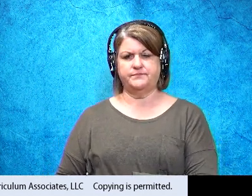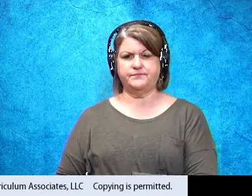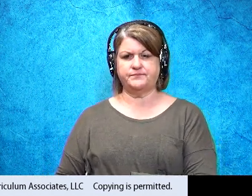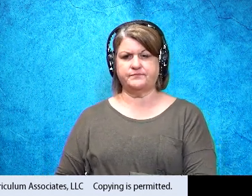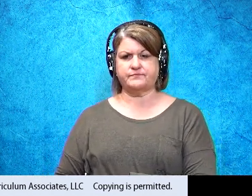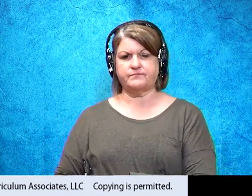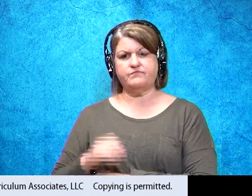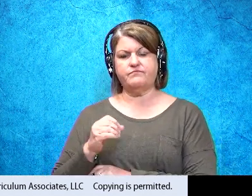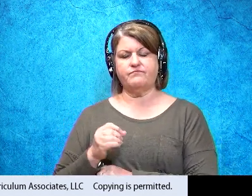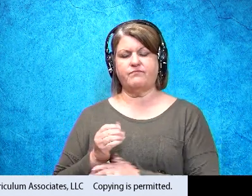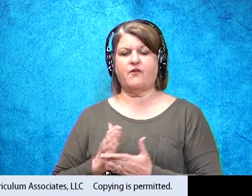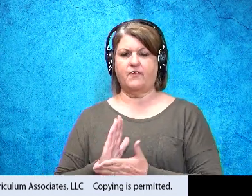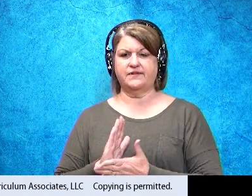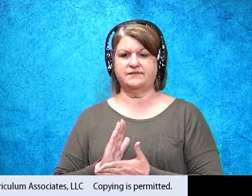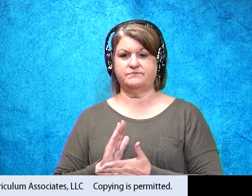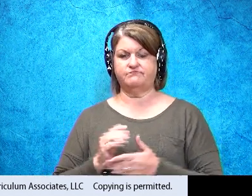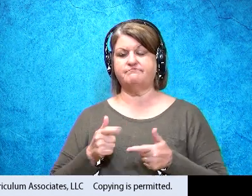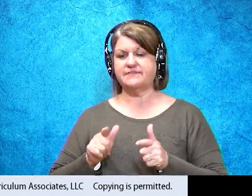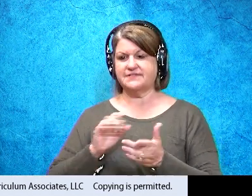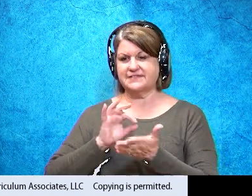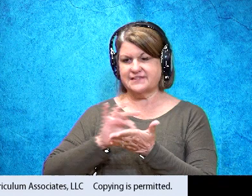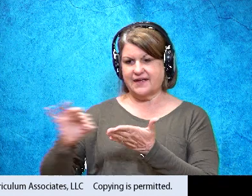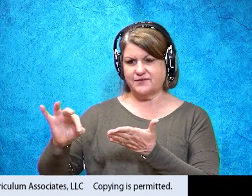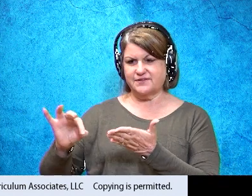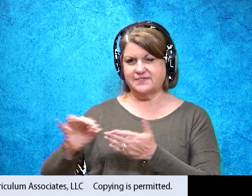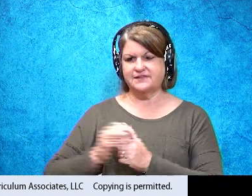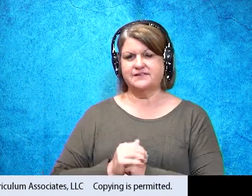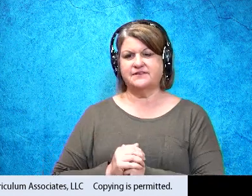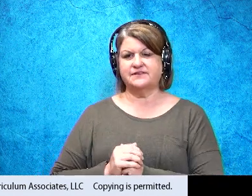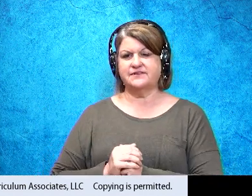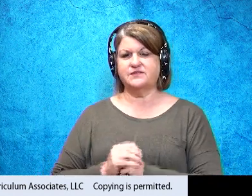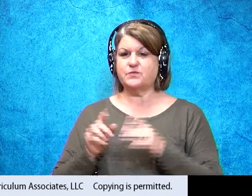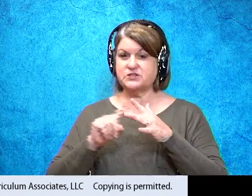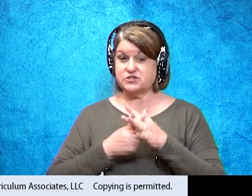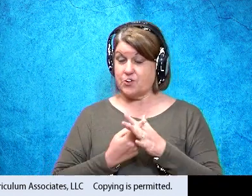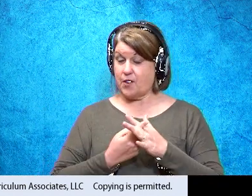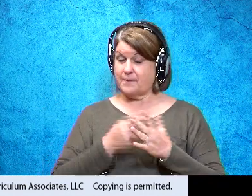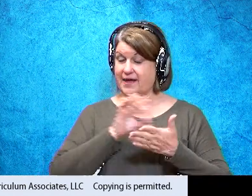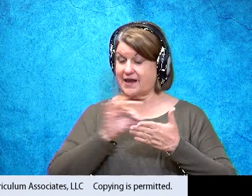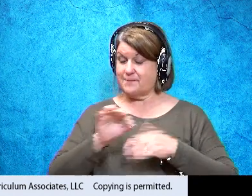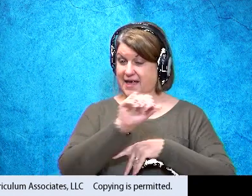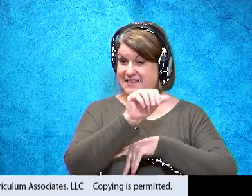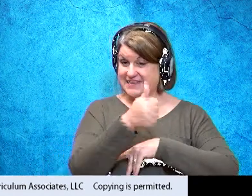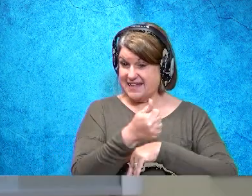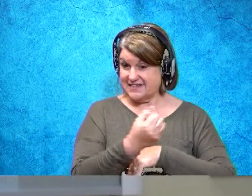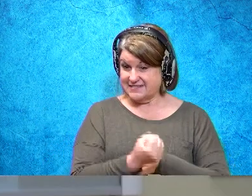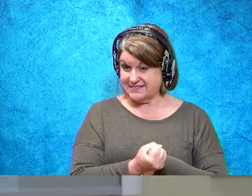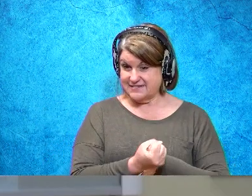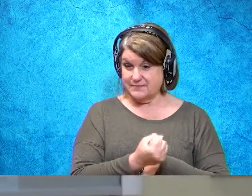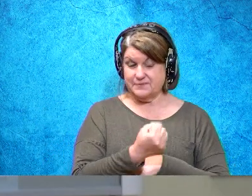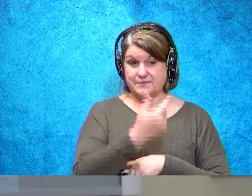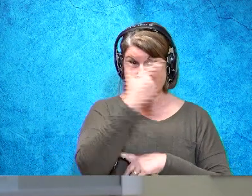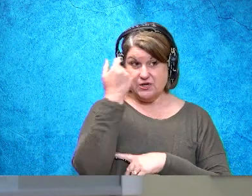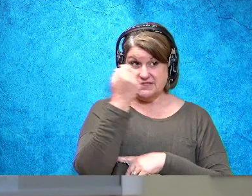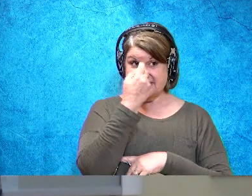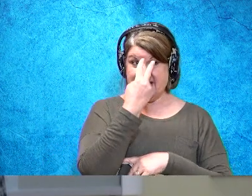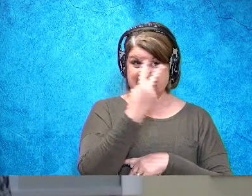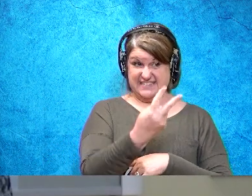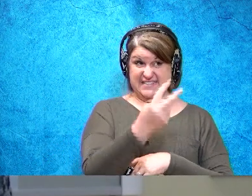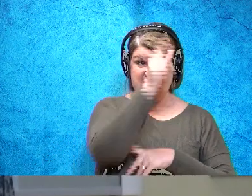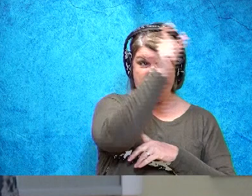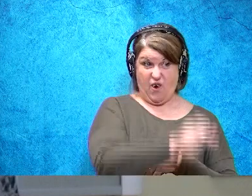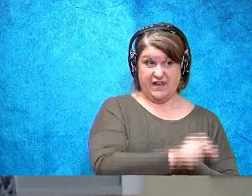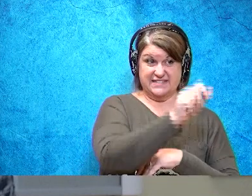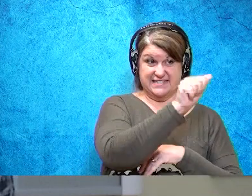All right, let's count. We're going to start by counting by tens because I see the rods. 10, 20,